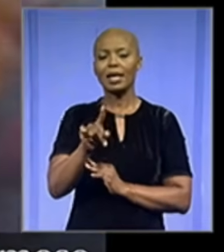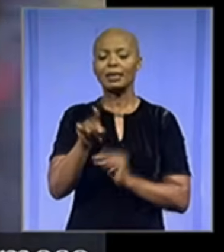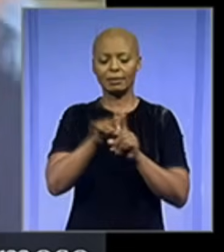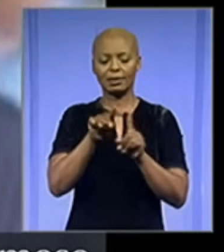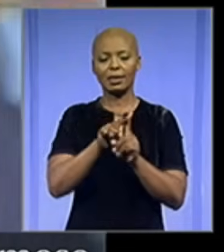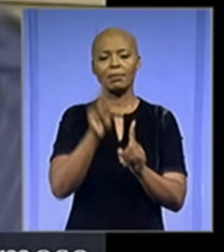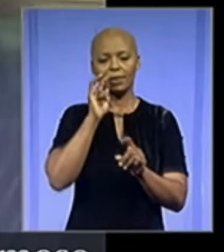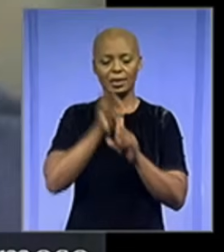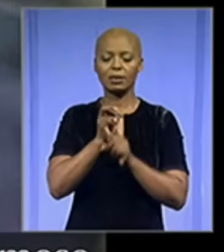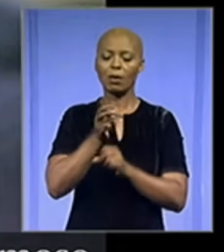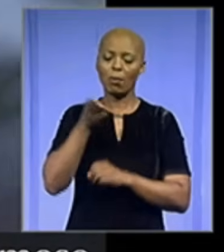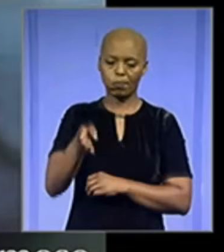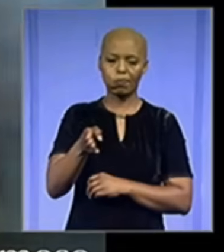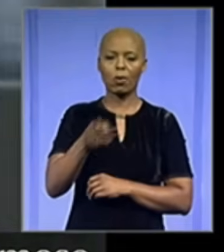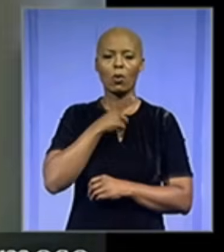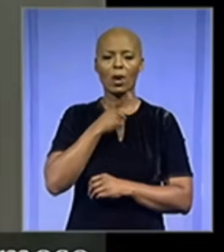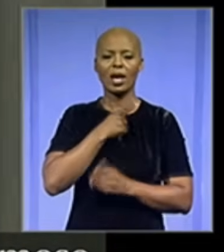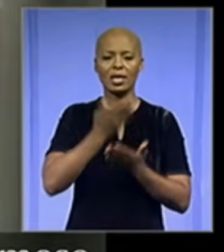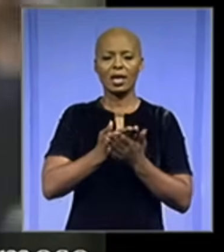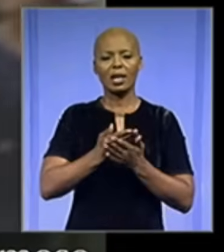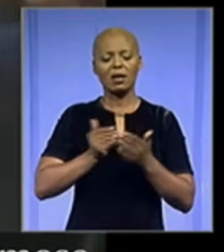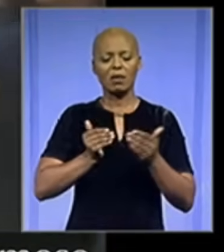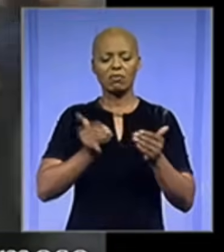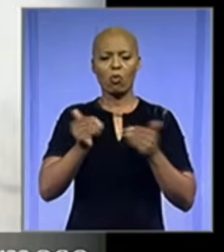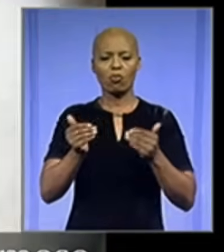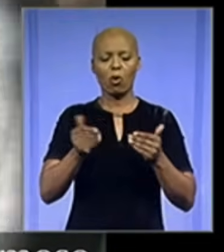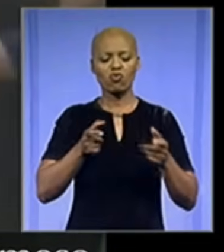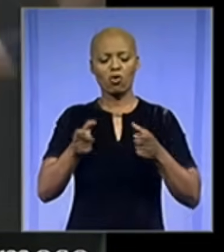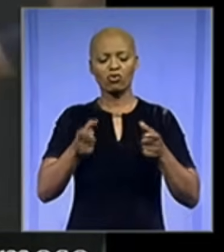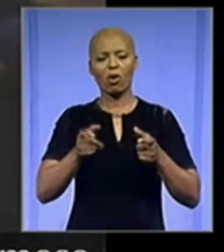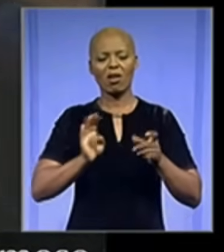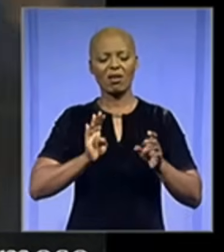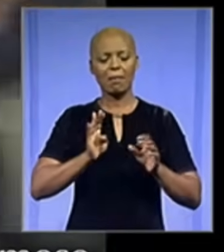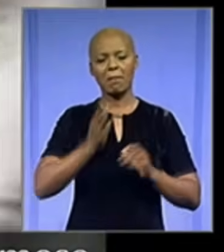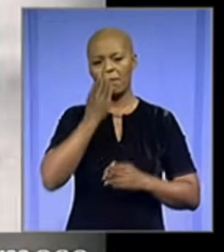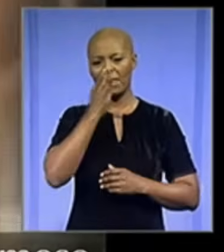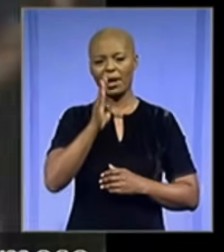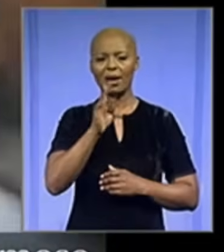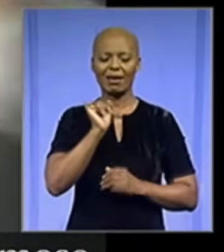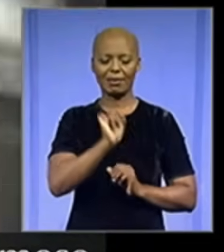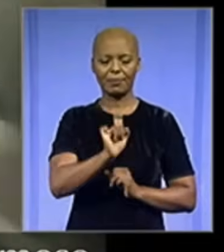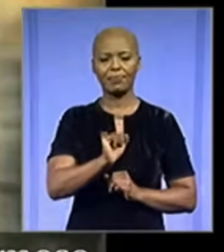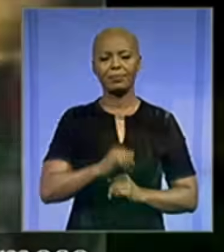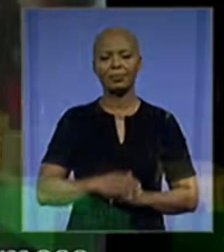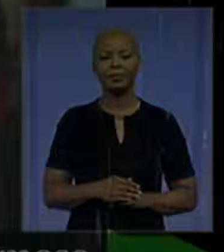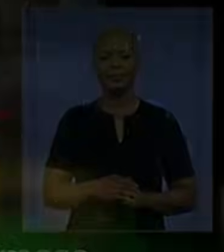go laola kgalefo. Molemo one motho wa SABC News, Pretoria.